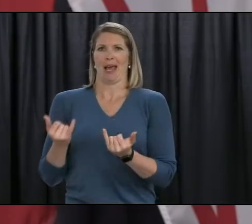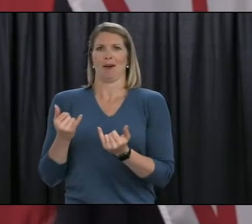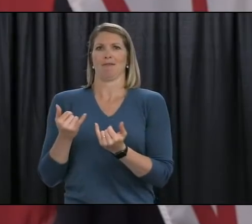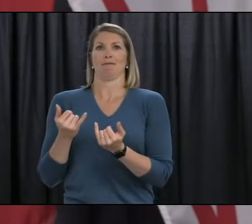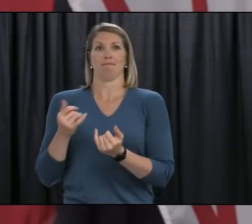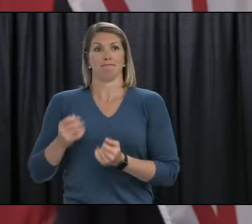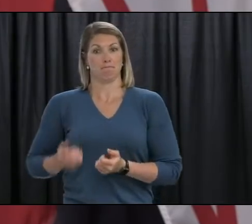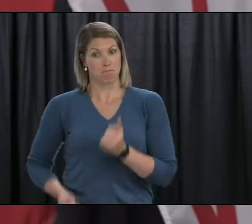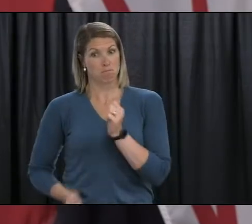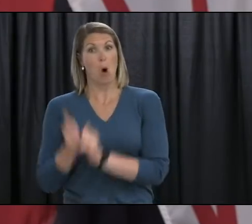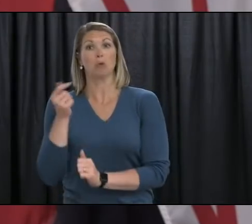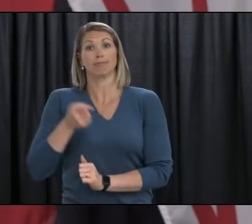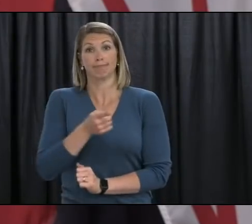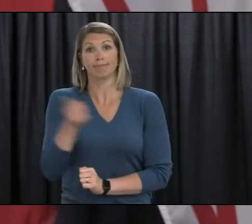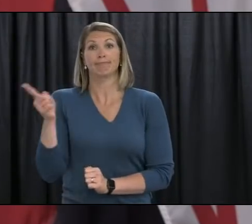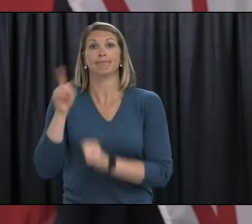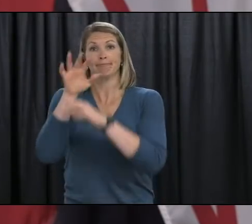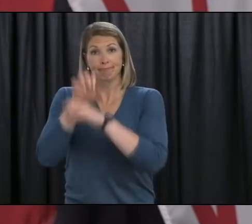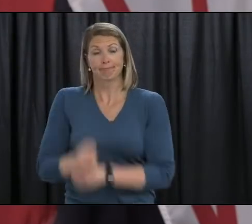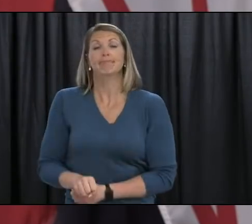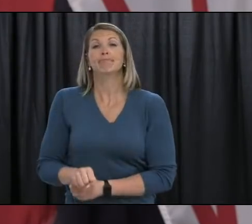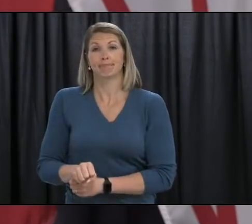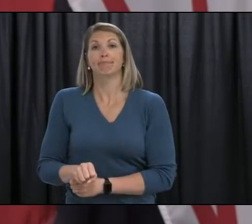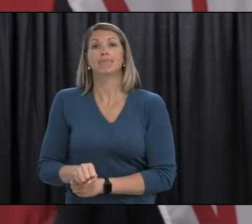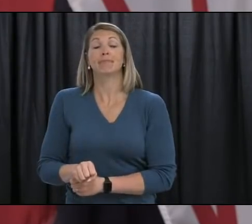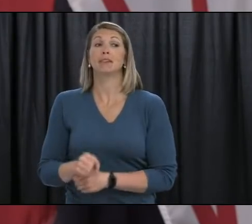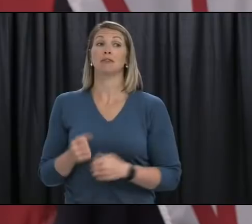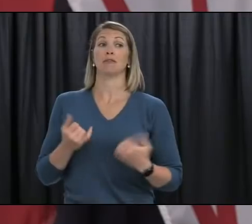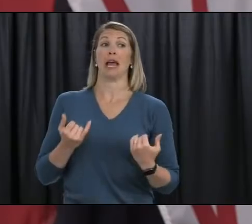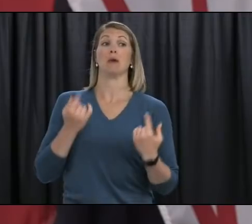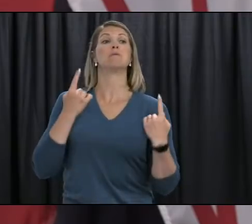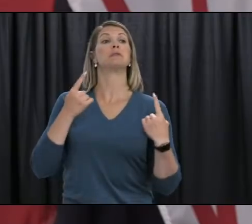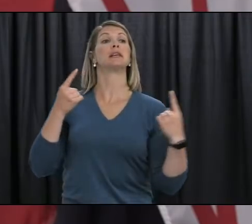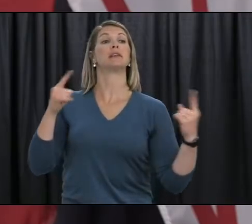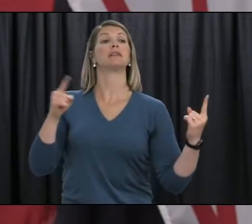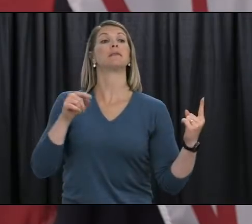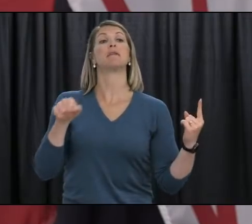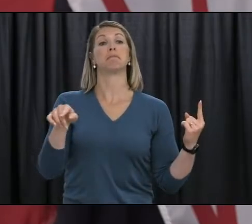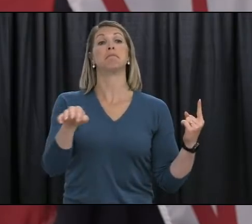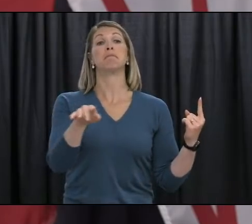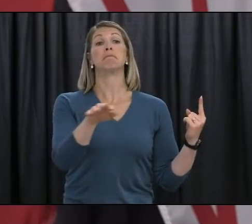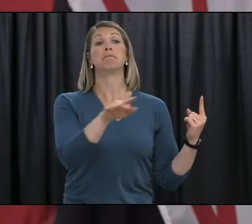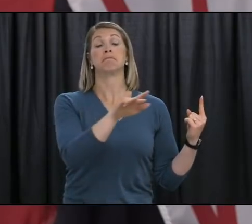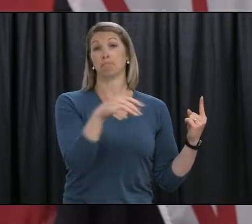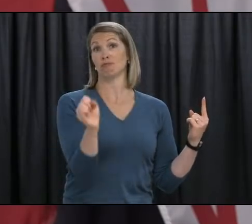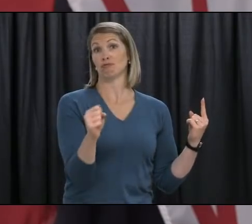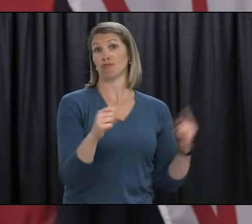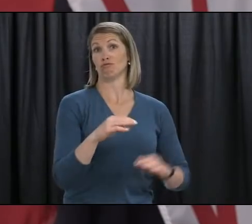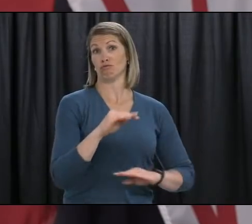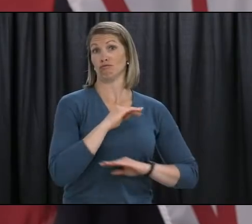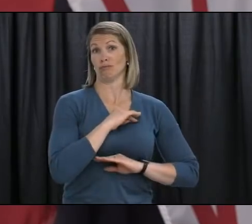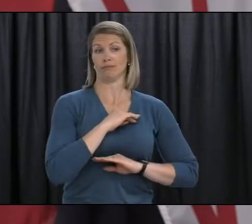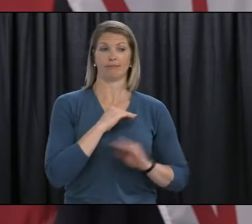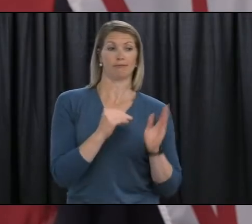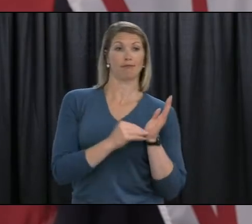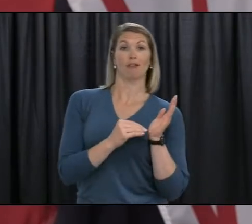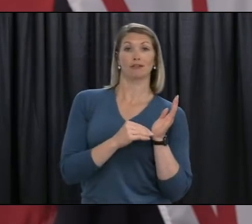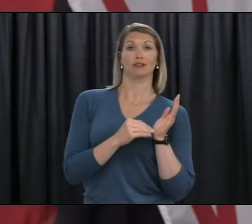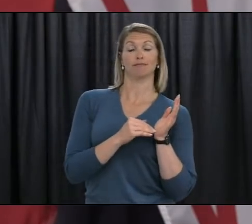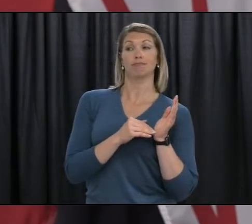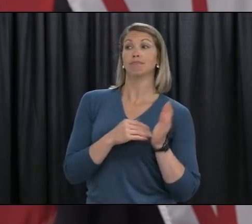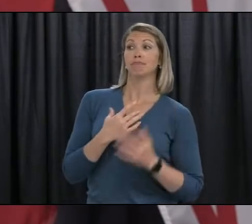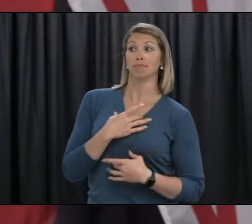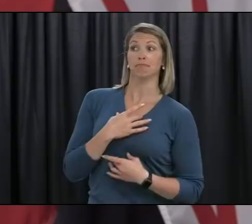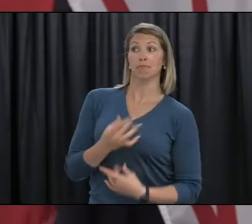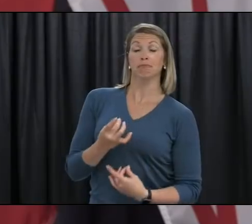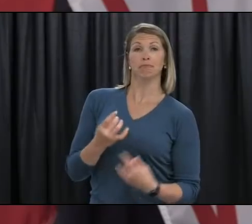think has been very successful by the responses that I've been getting from the physicians that have used it, but also by the those that have received